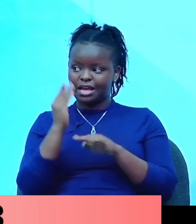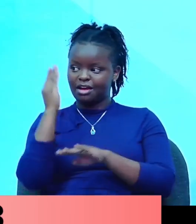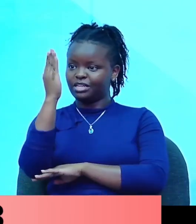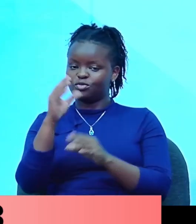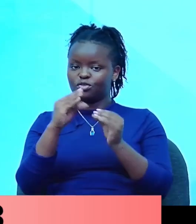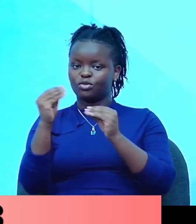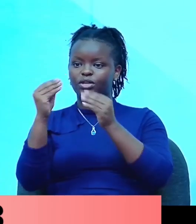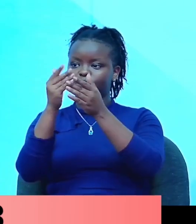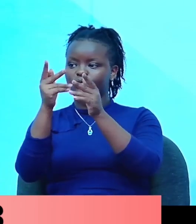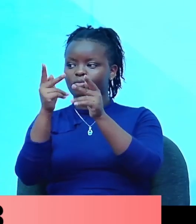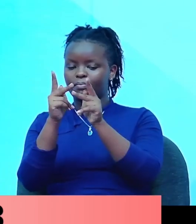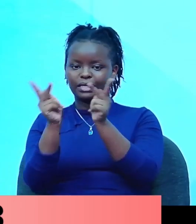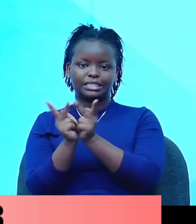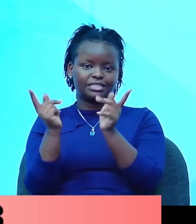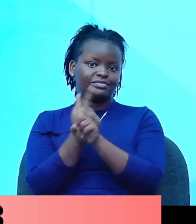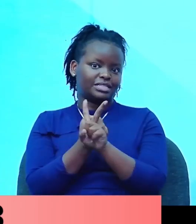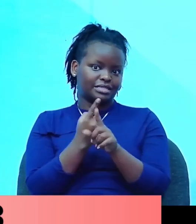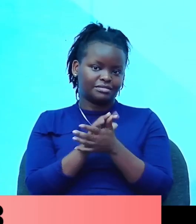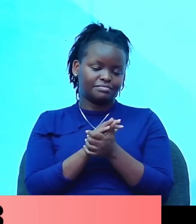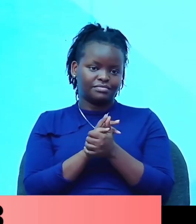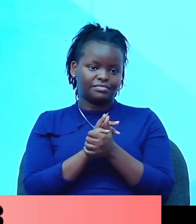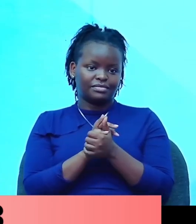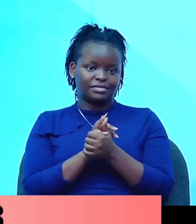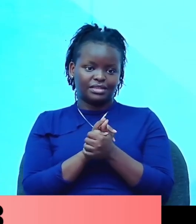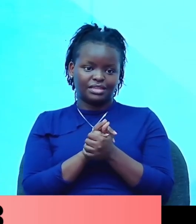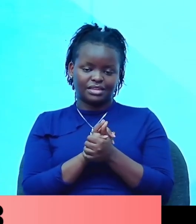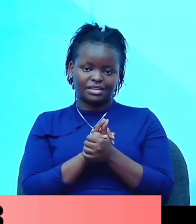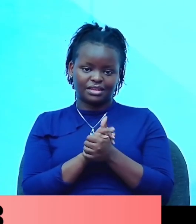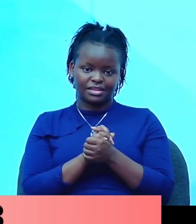somewhere, right? Yes. So whatever you're getting from... Yes.